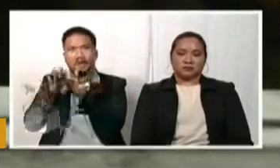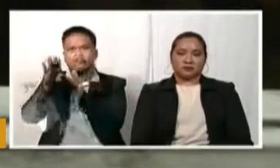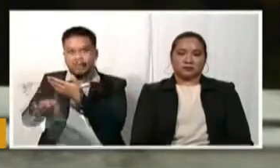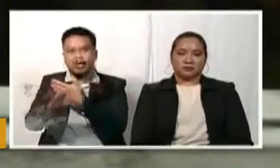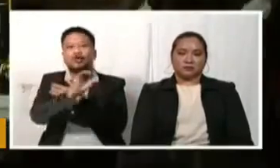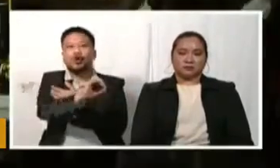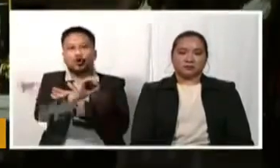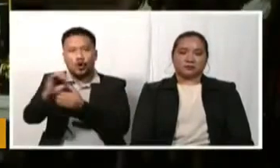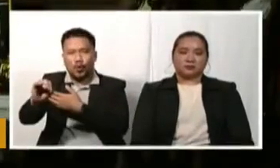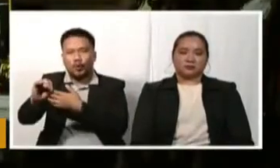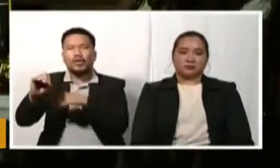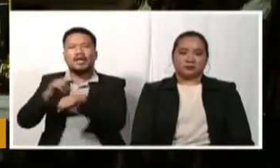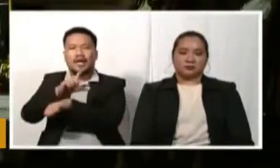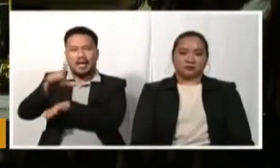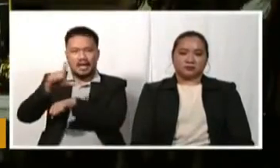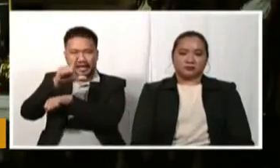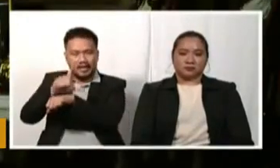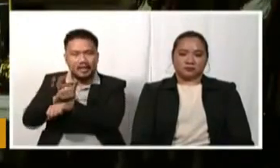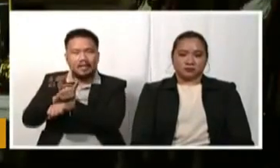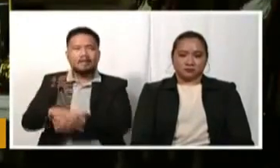land.